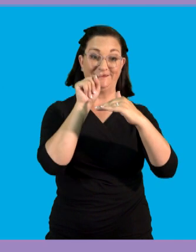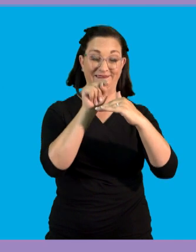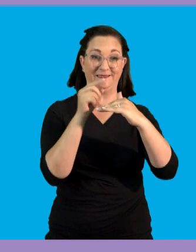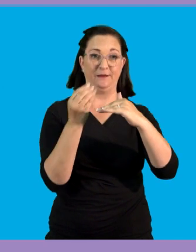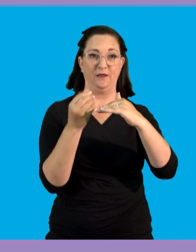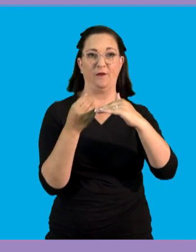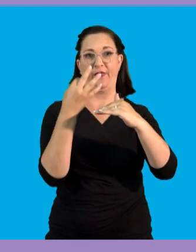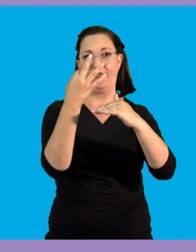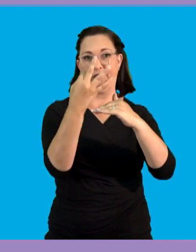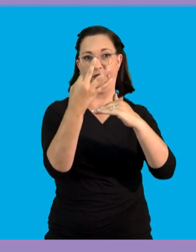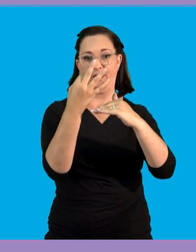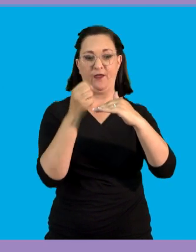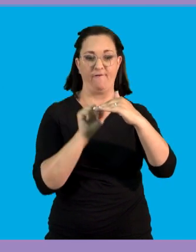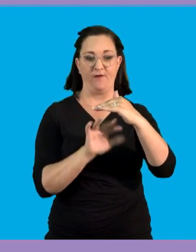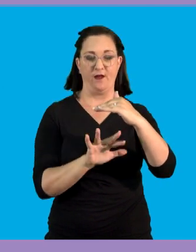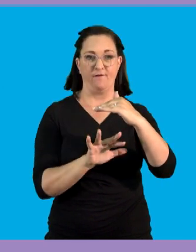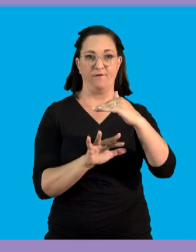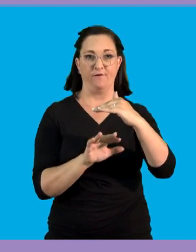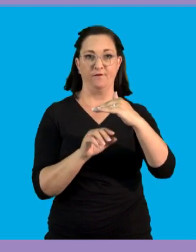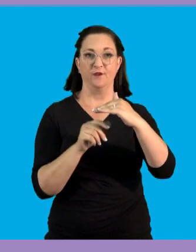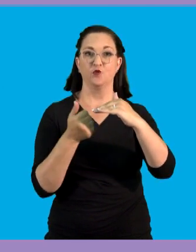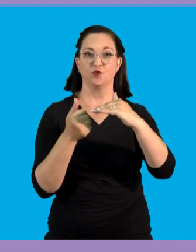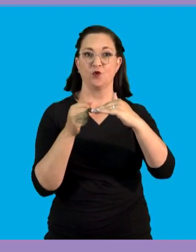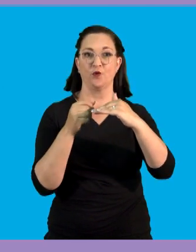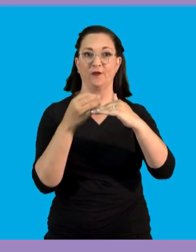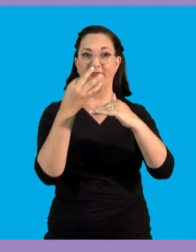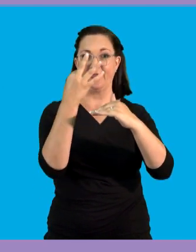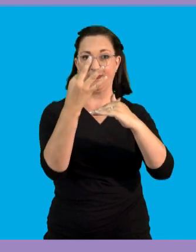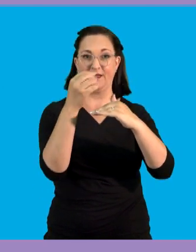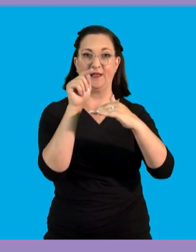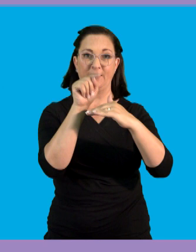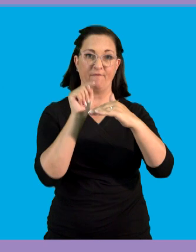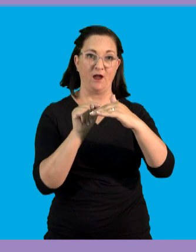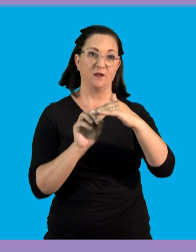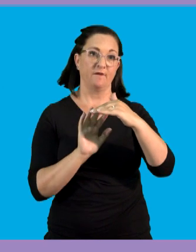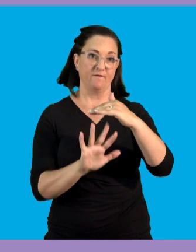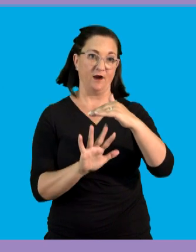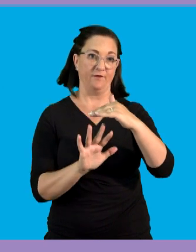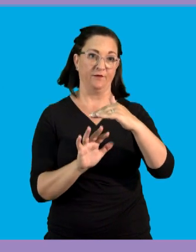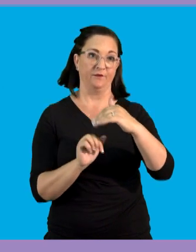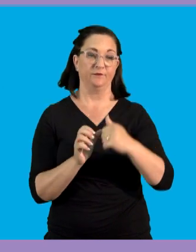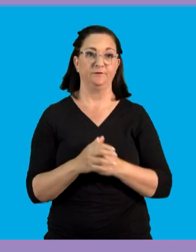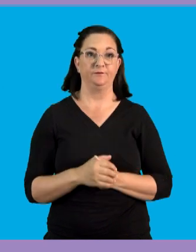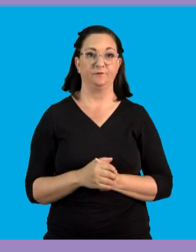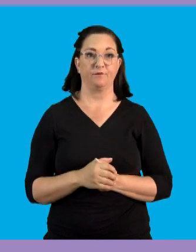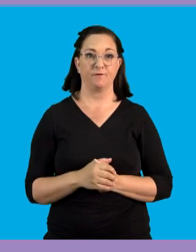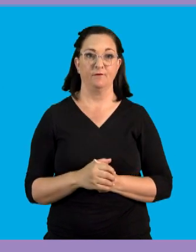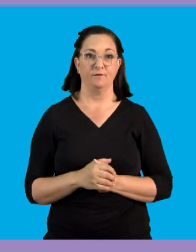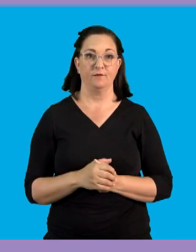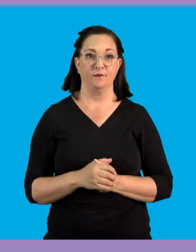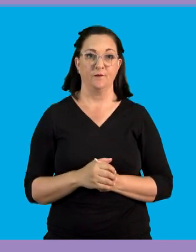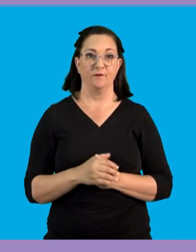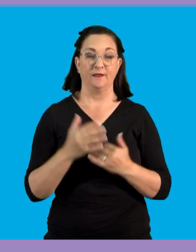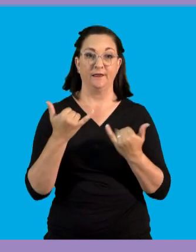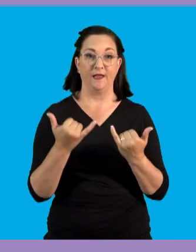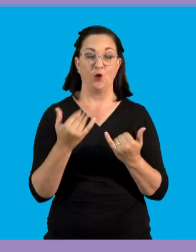for example, with 3/5, that is 3 divided by 5, or 3, and then there's a line, and then